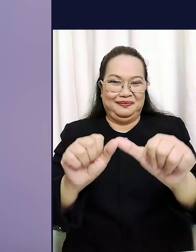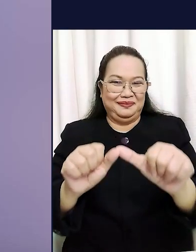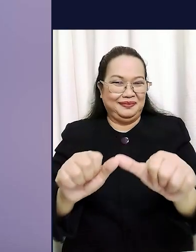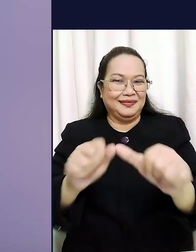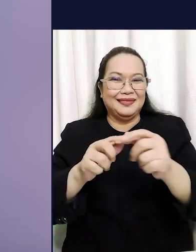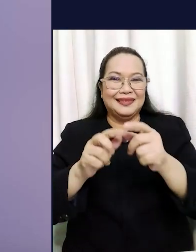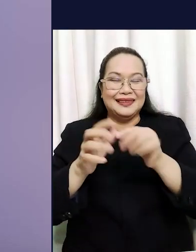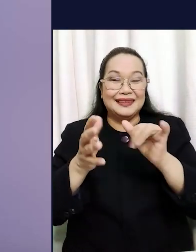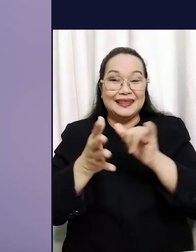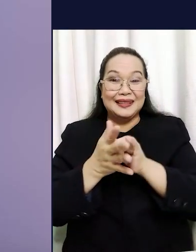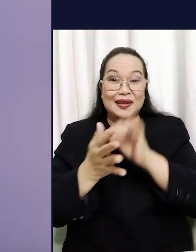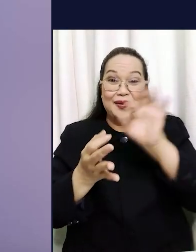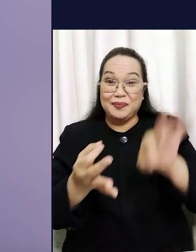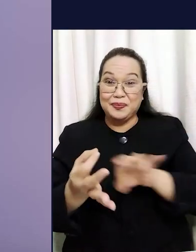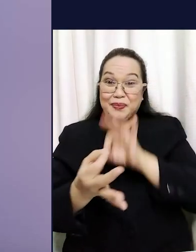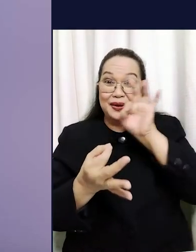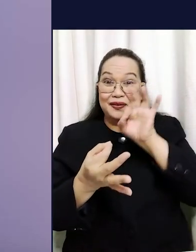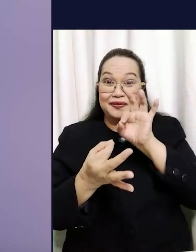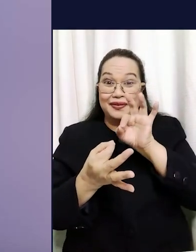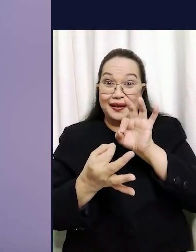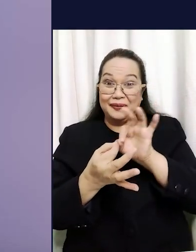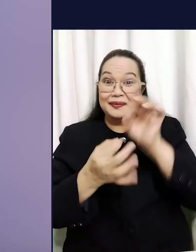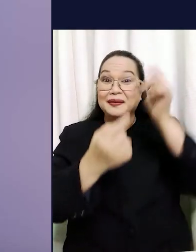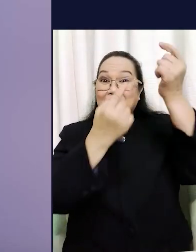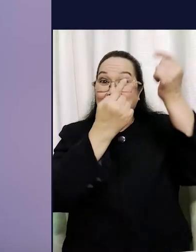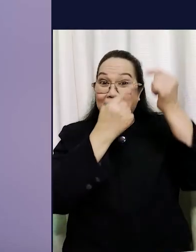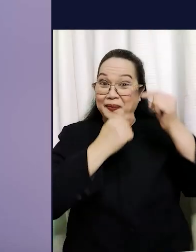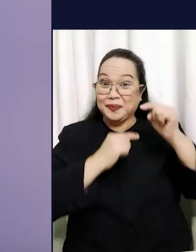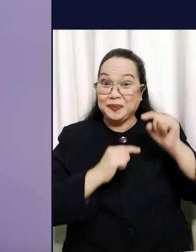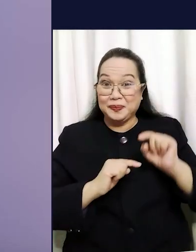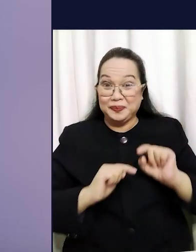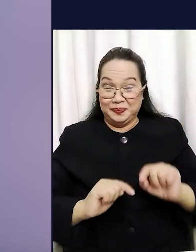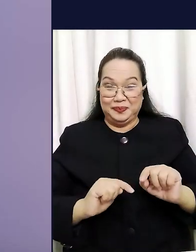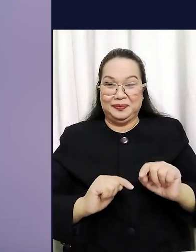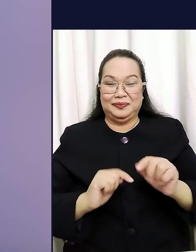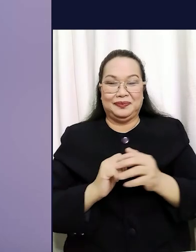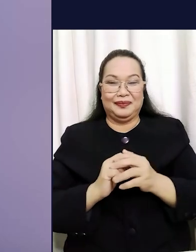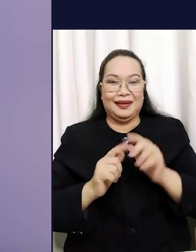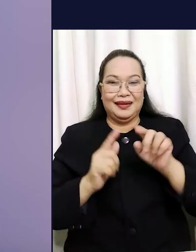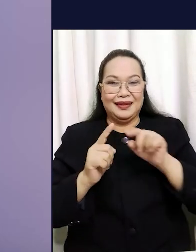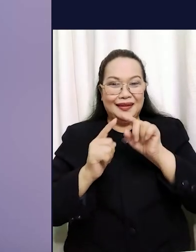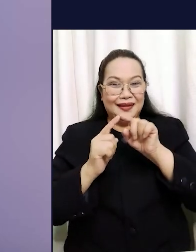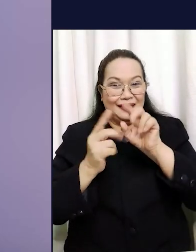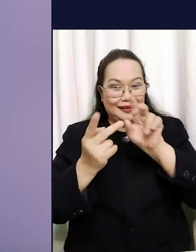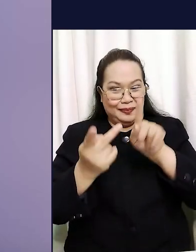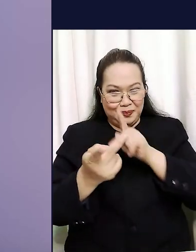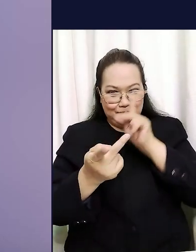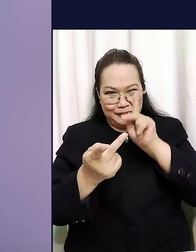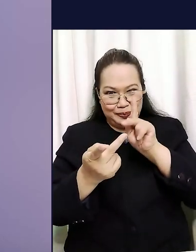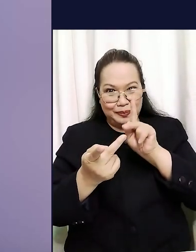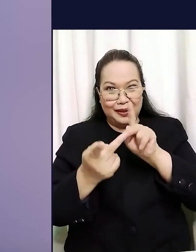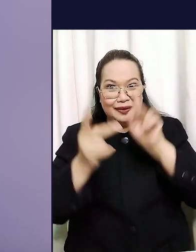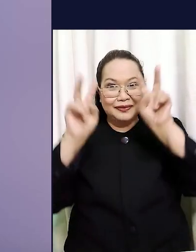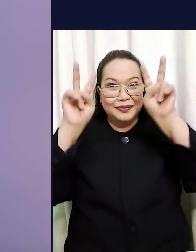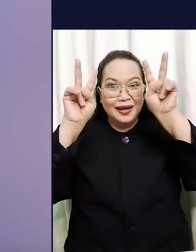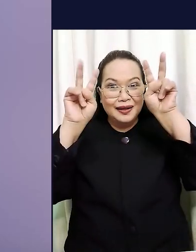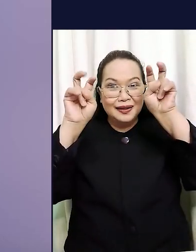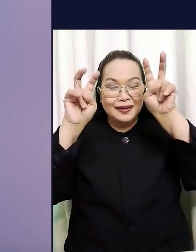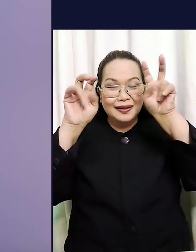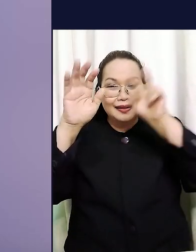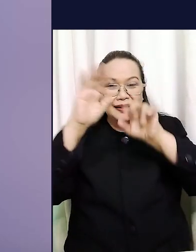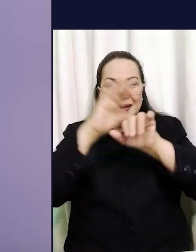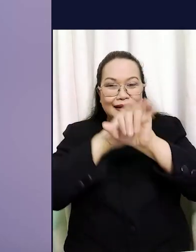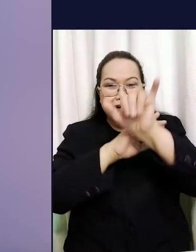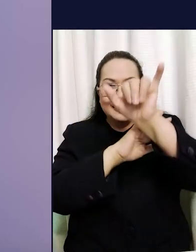love will prevail. Ayan ho yung tinatawag na the perfect comes. Yun